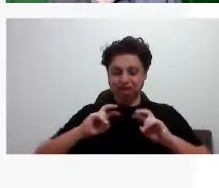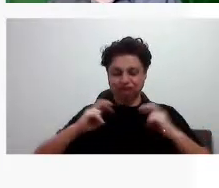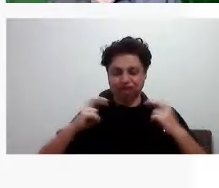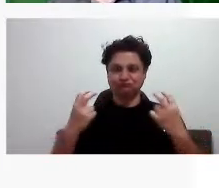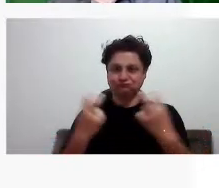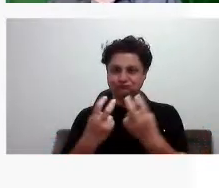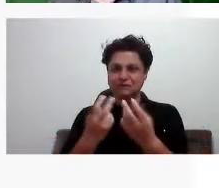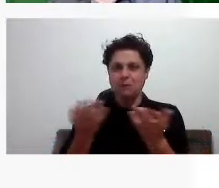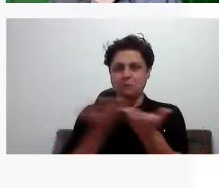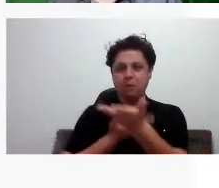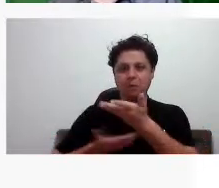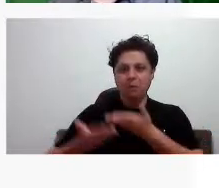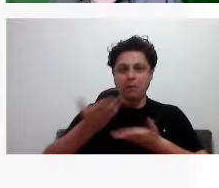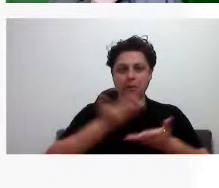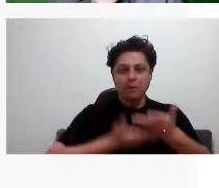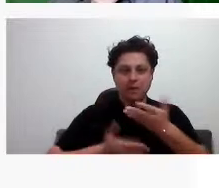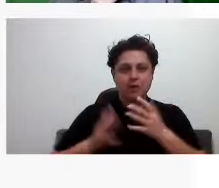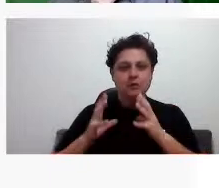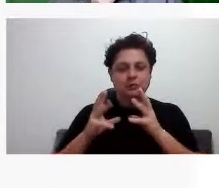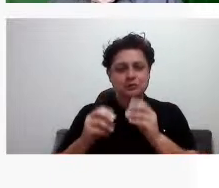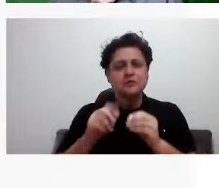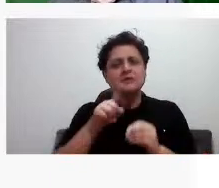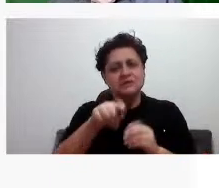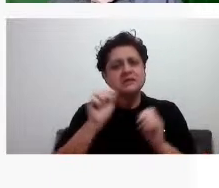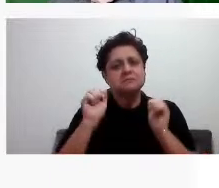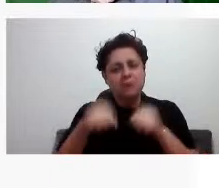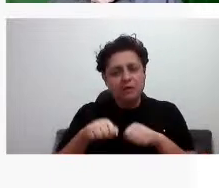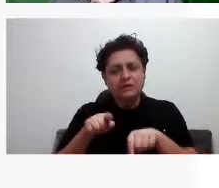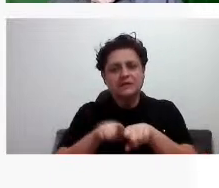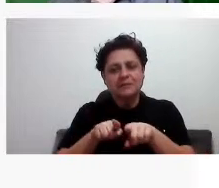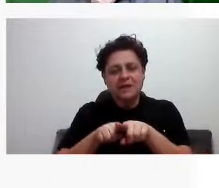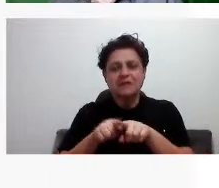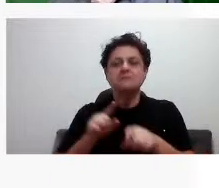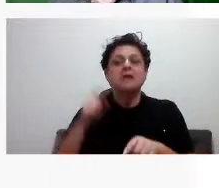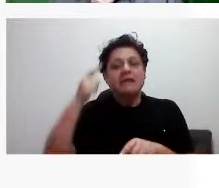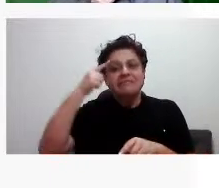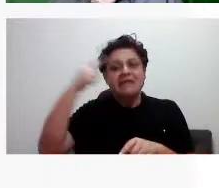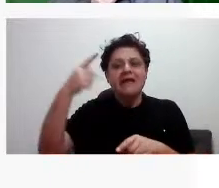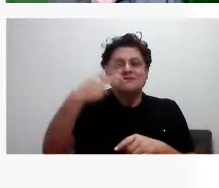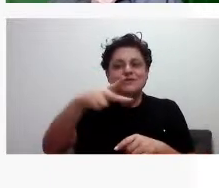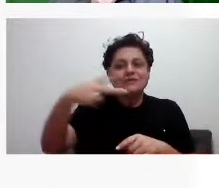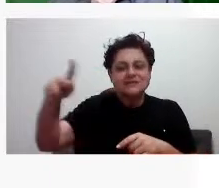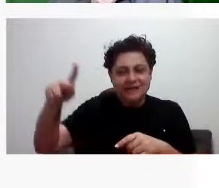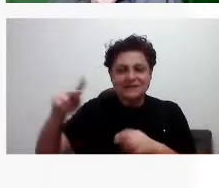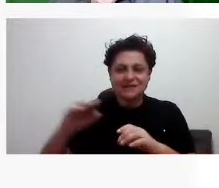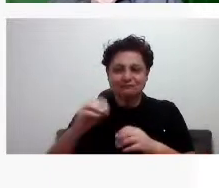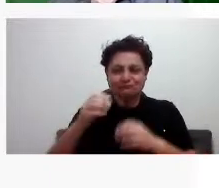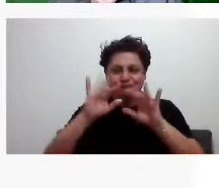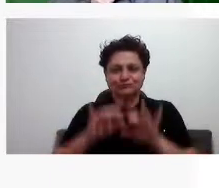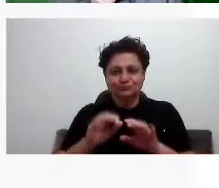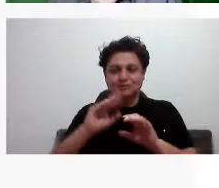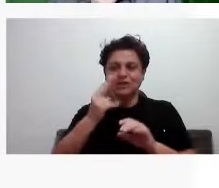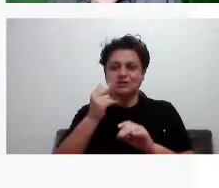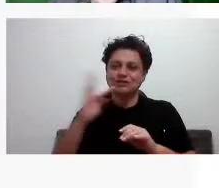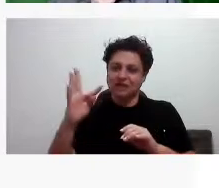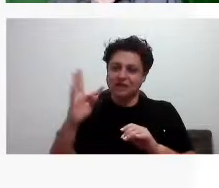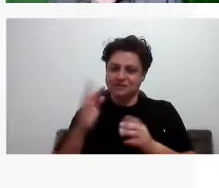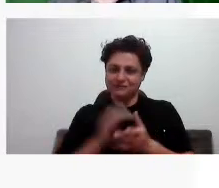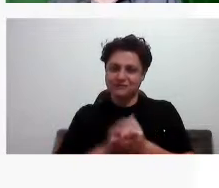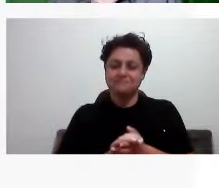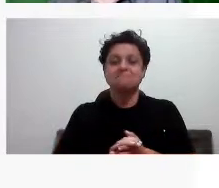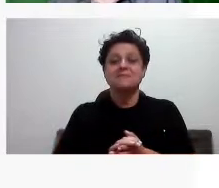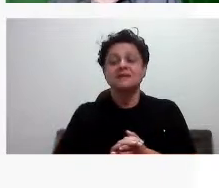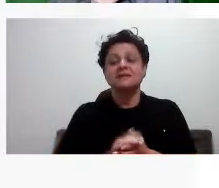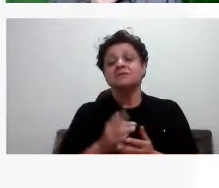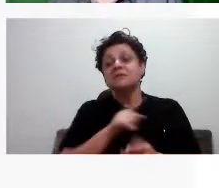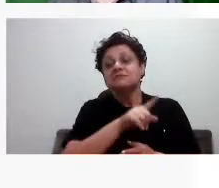put in the chat, I think is the best that we can do. So what about this? How can you find out from your learners about what works best